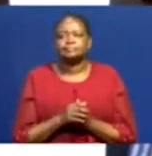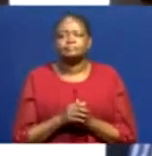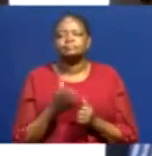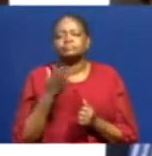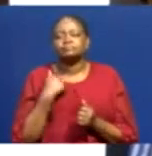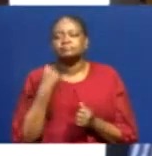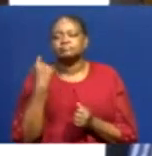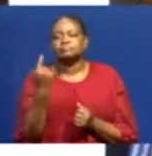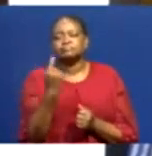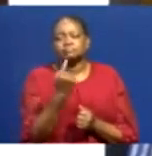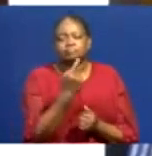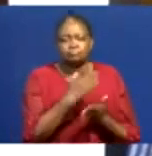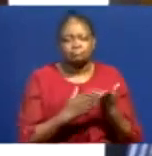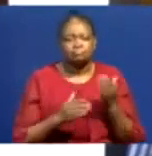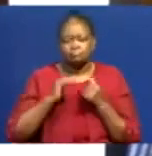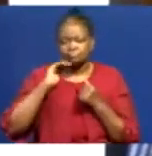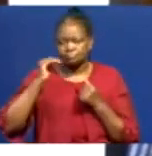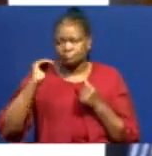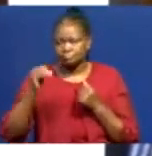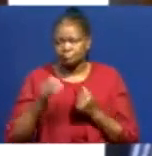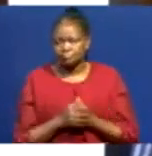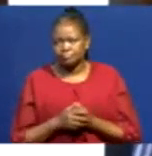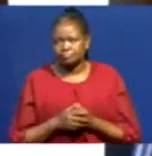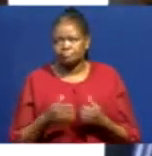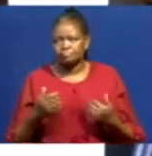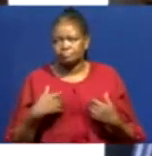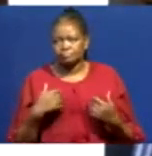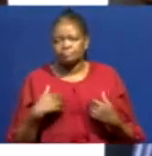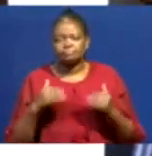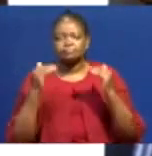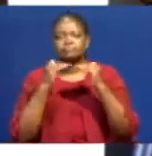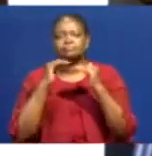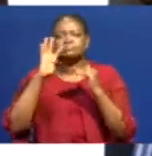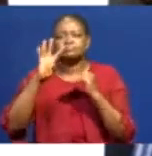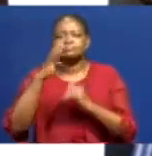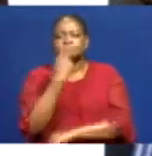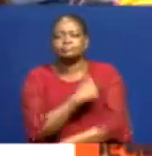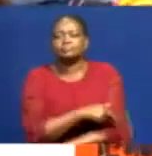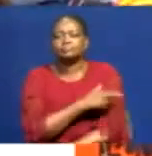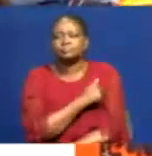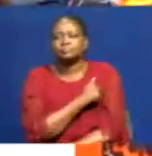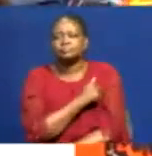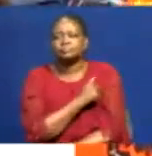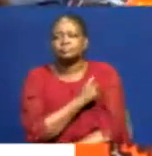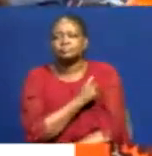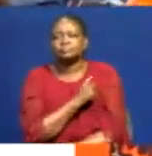in each sub-county to have a level 4 hospital.